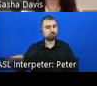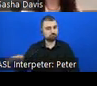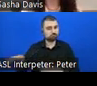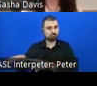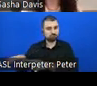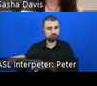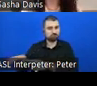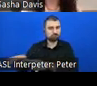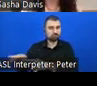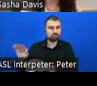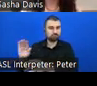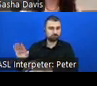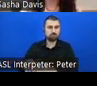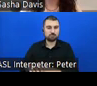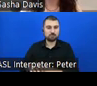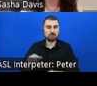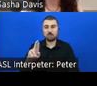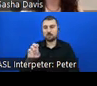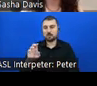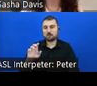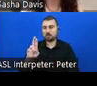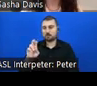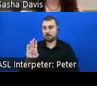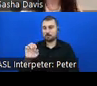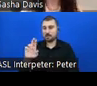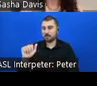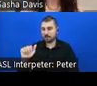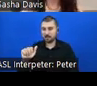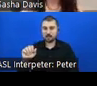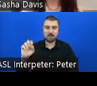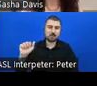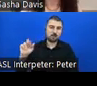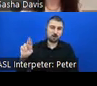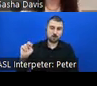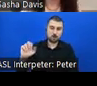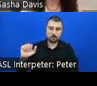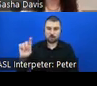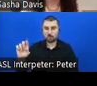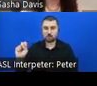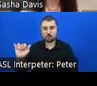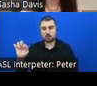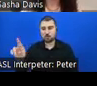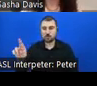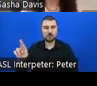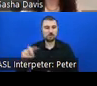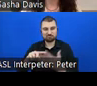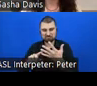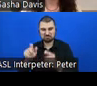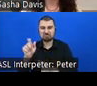photo, like Rebecca and Raphael Sawyer and Arnold Newman. So this was a very big event